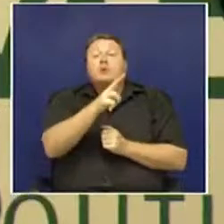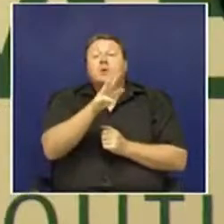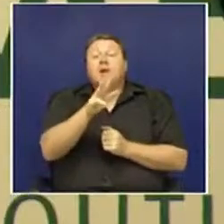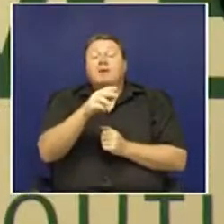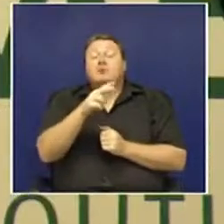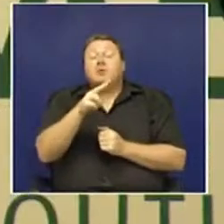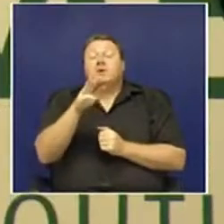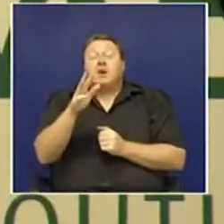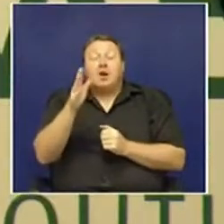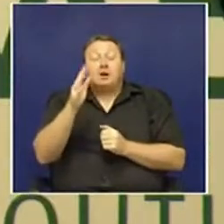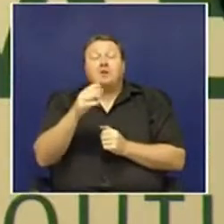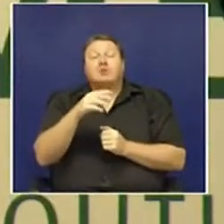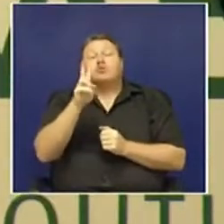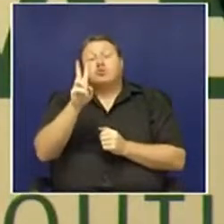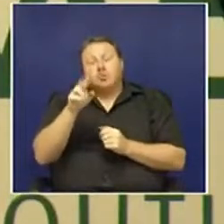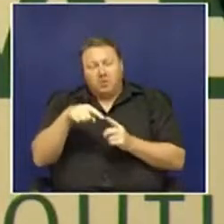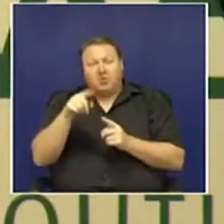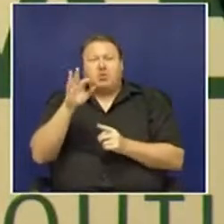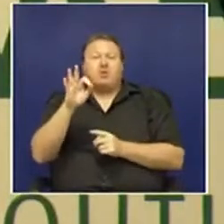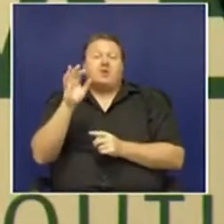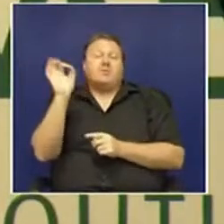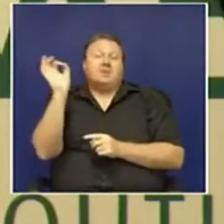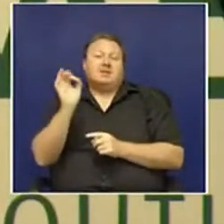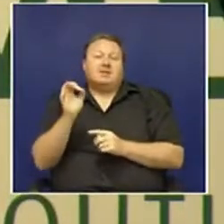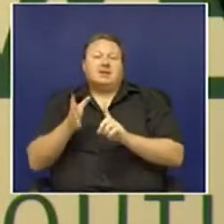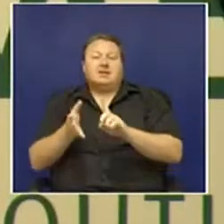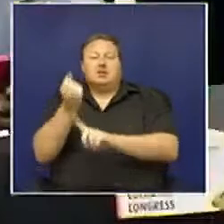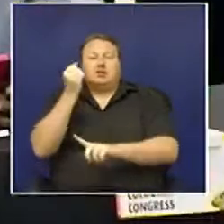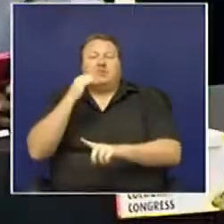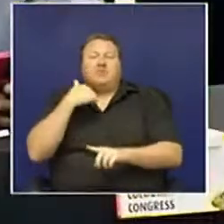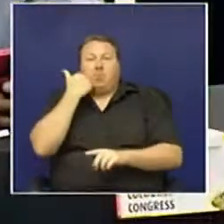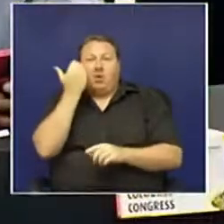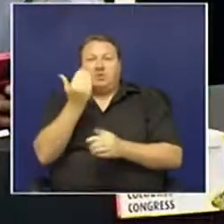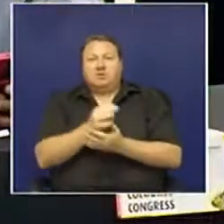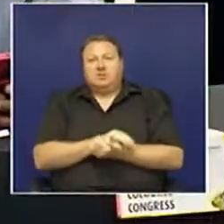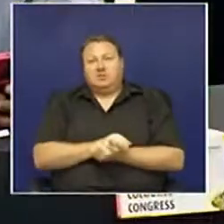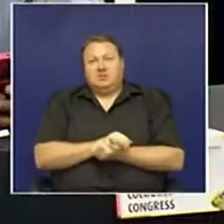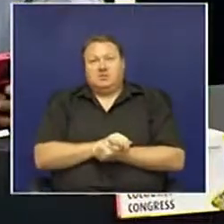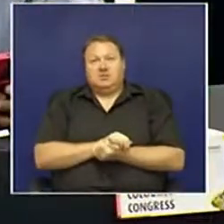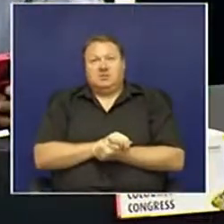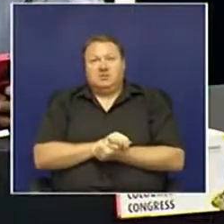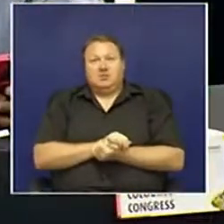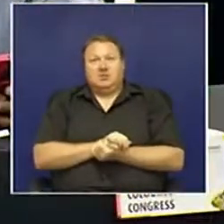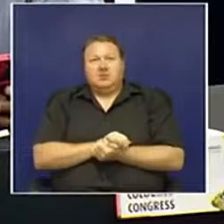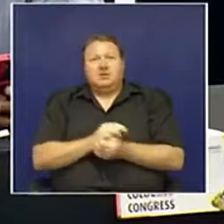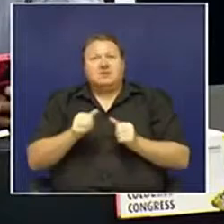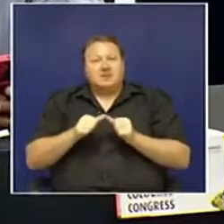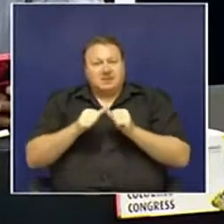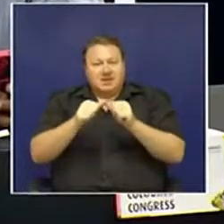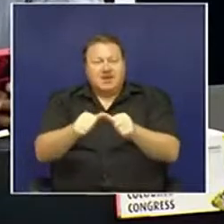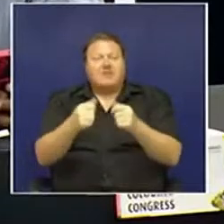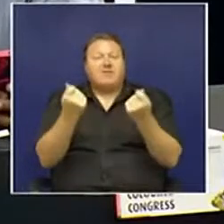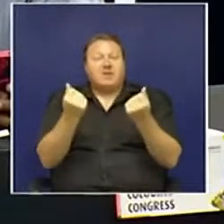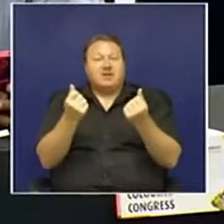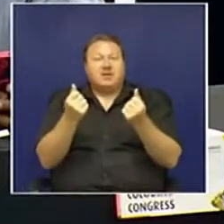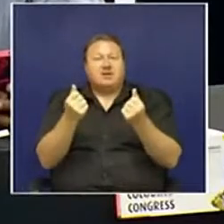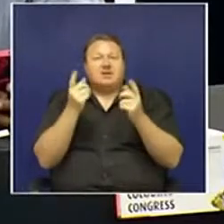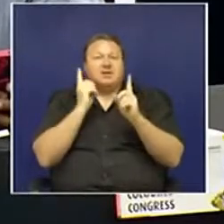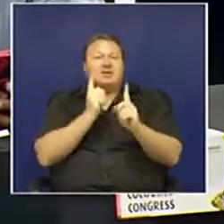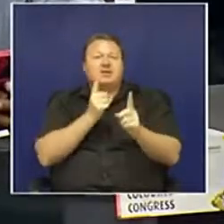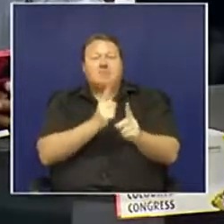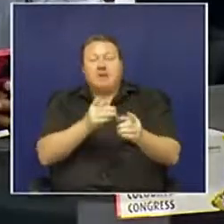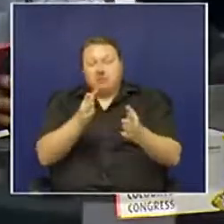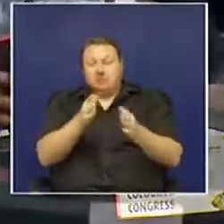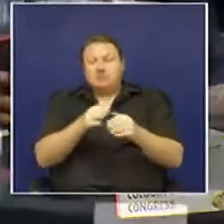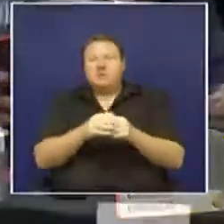2.3%. Honorable Speaker, to sustain fiscal discipline, we intend to continue the engagement